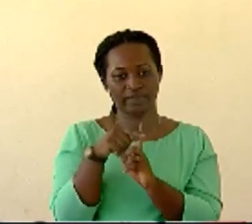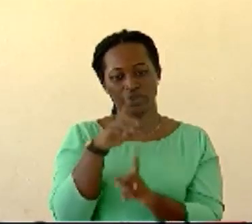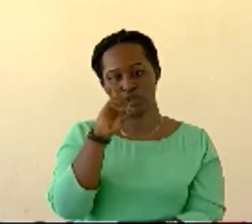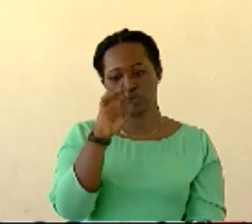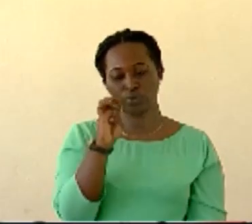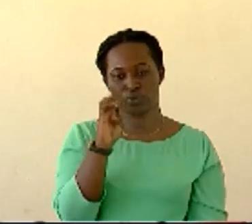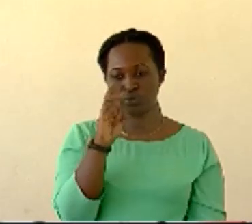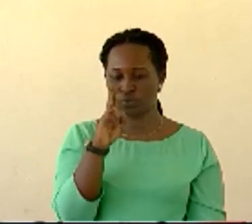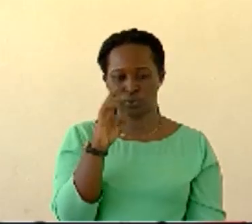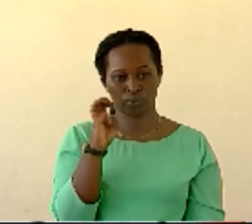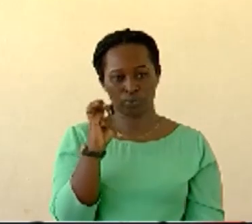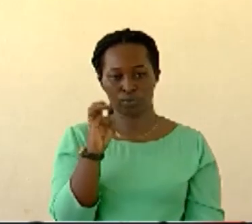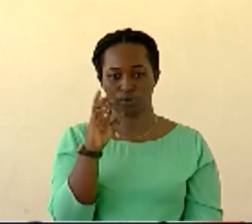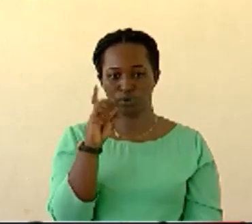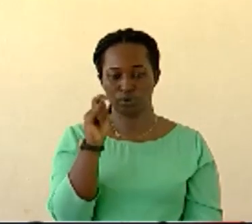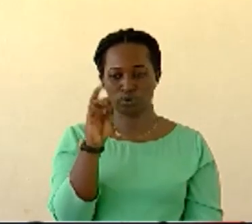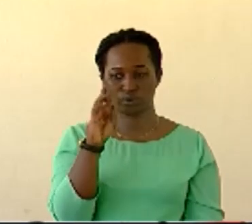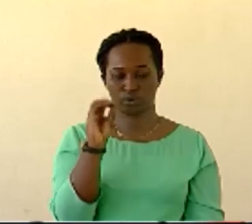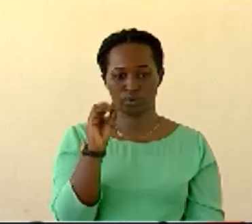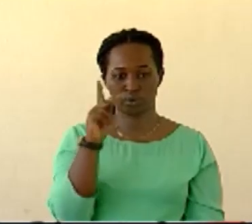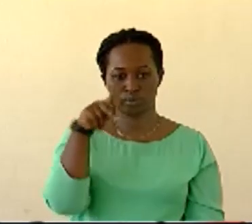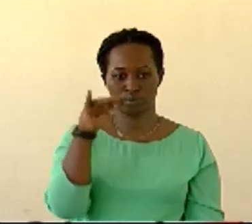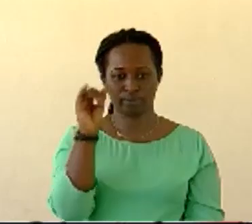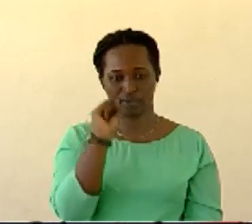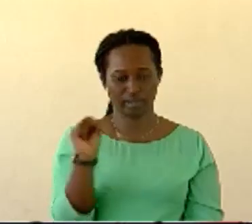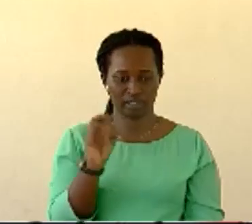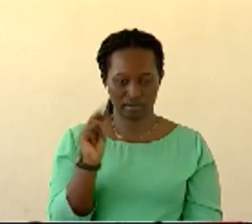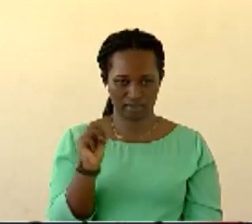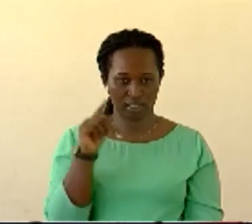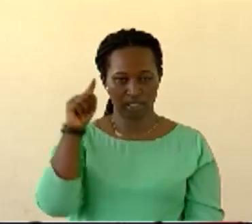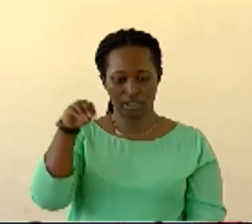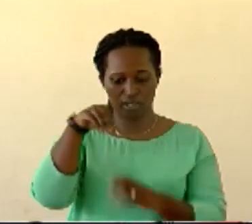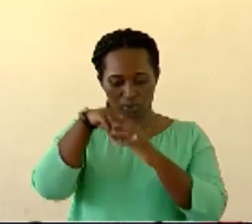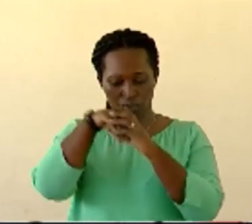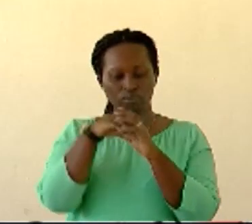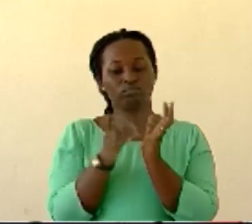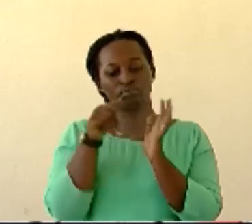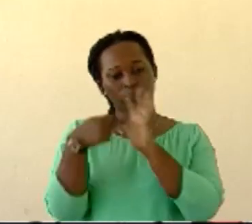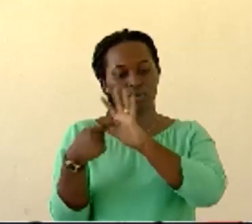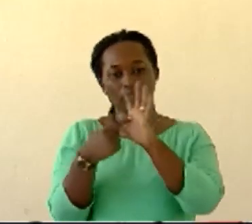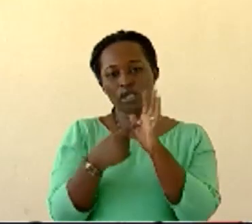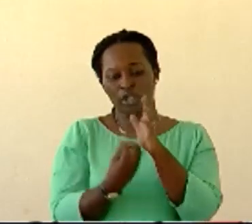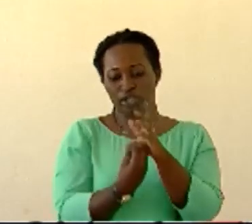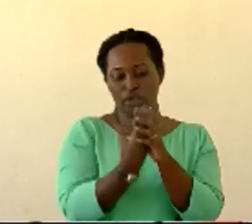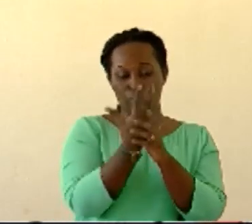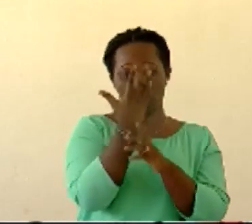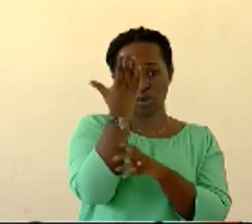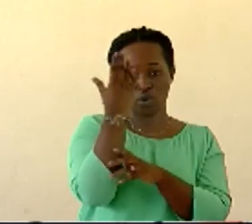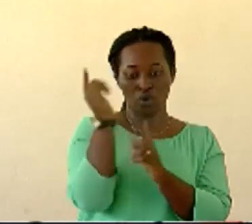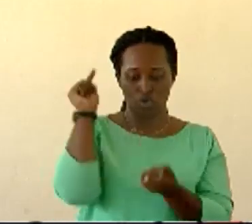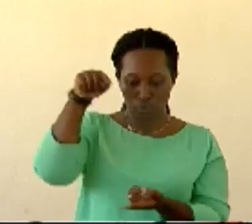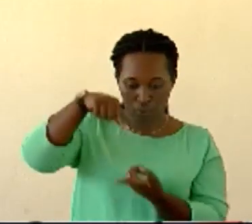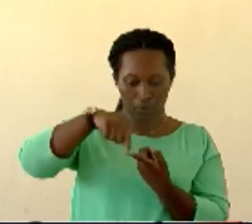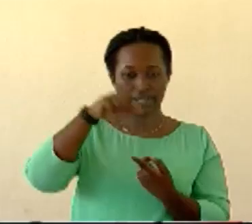means these roots of the plant, they grow towards gravity. So that's why we say